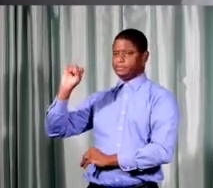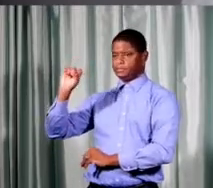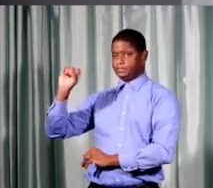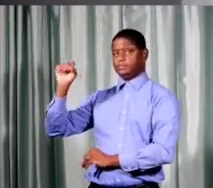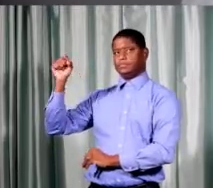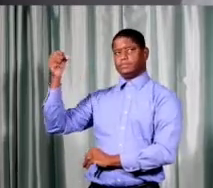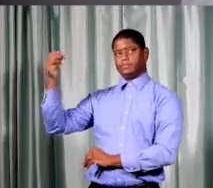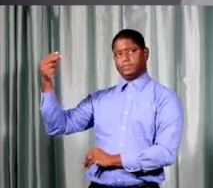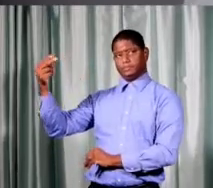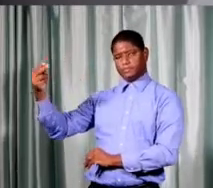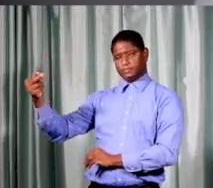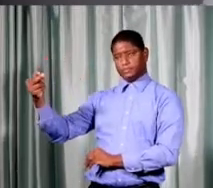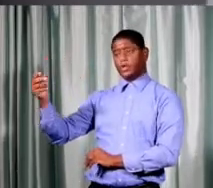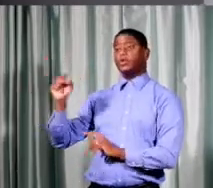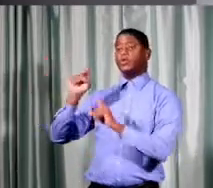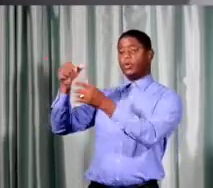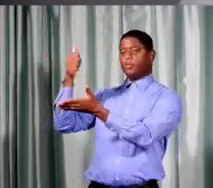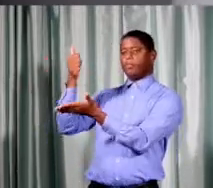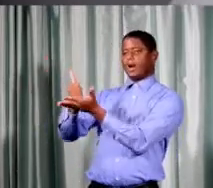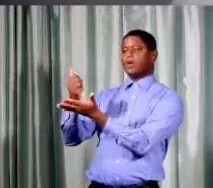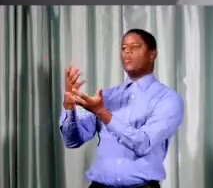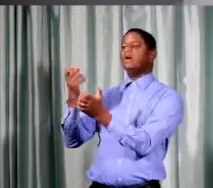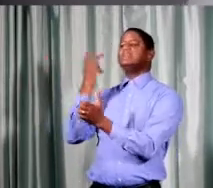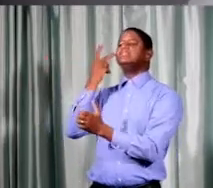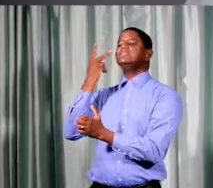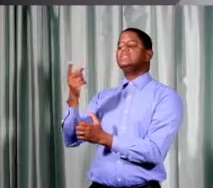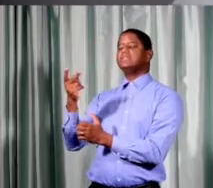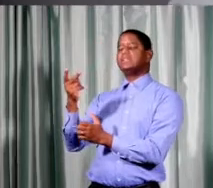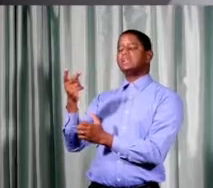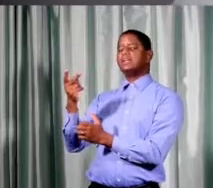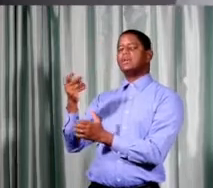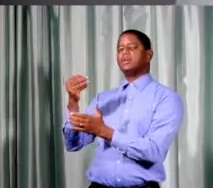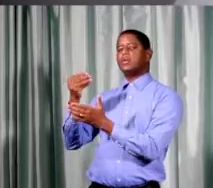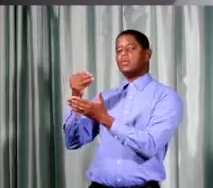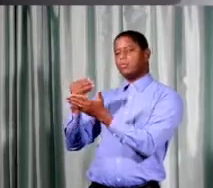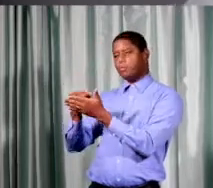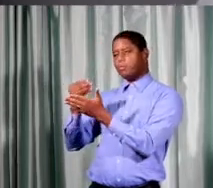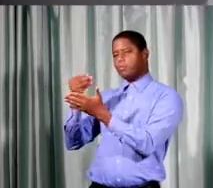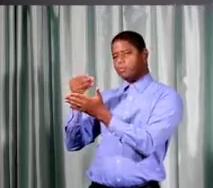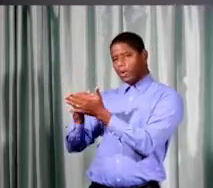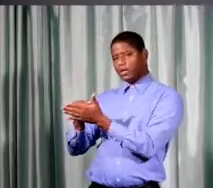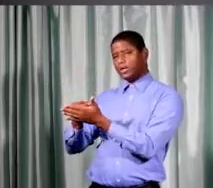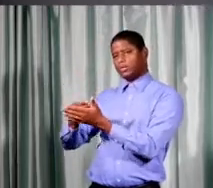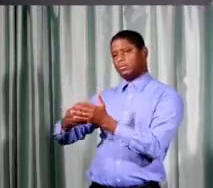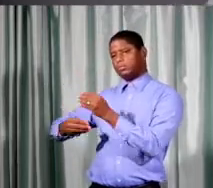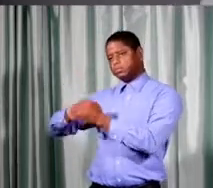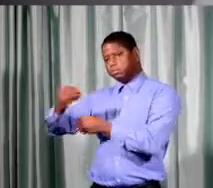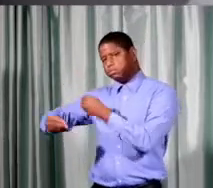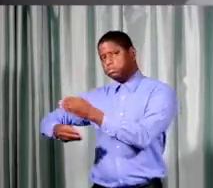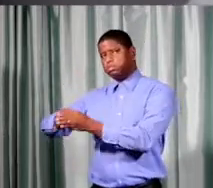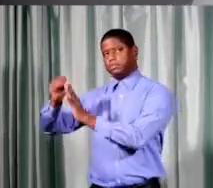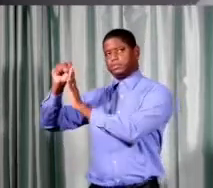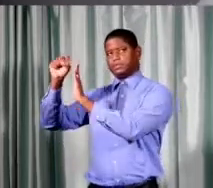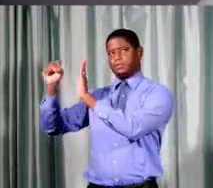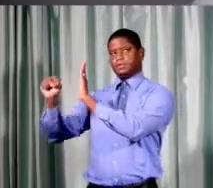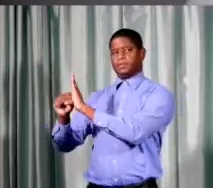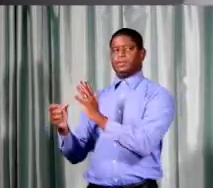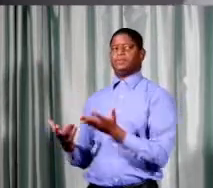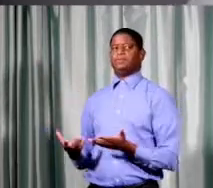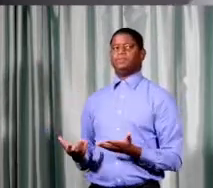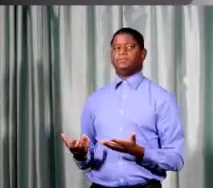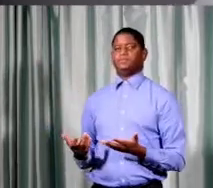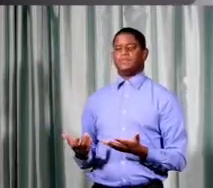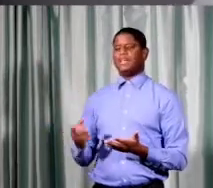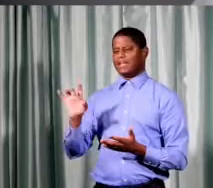to see. But this is historic. This is what happened last year, last month. What the bank wants to see and what you want to